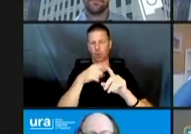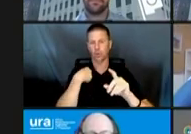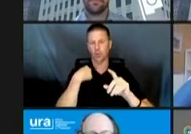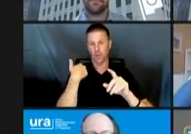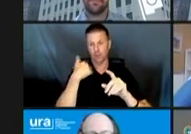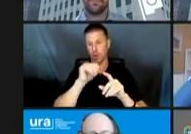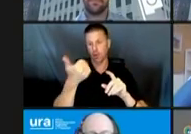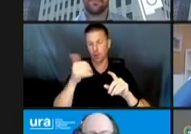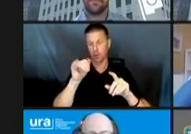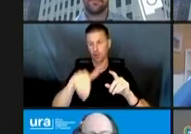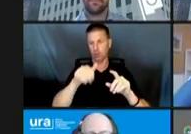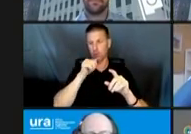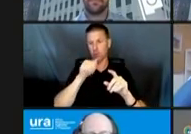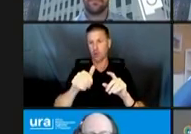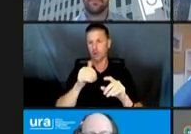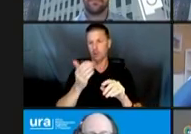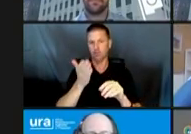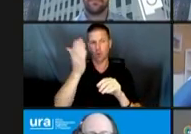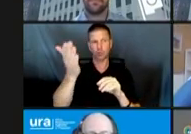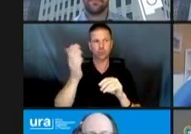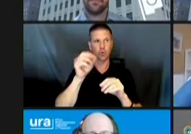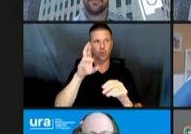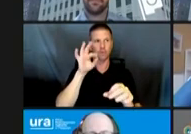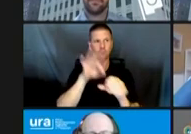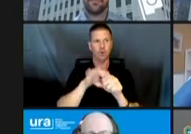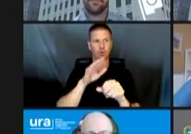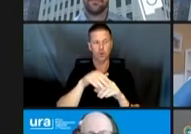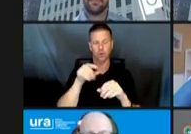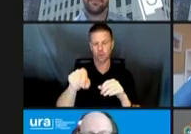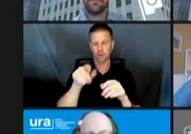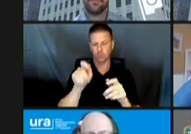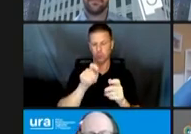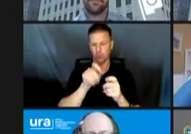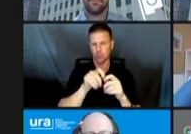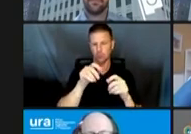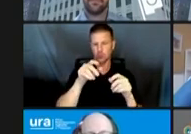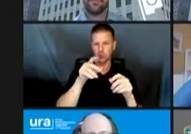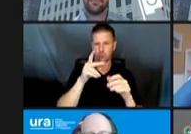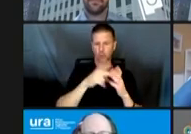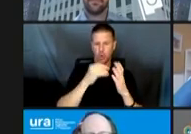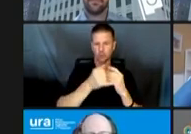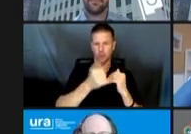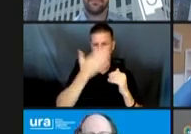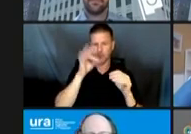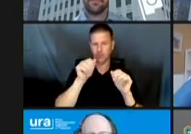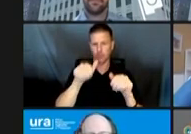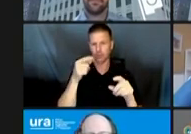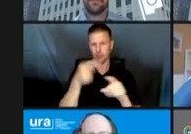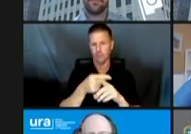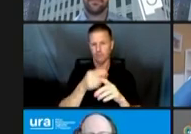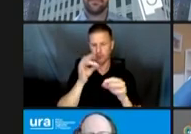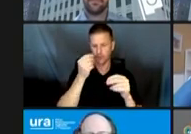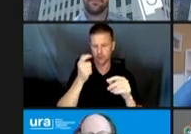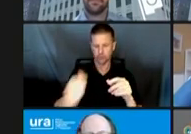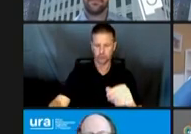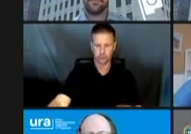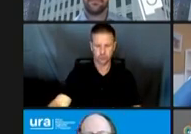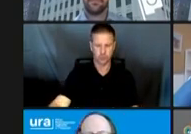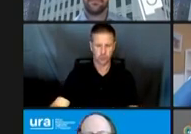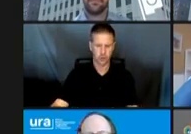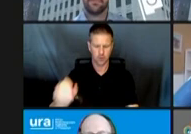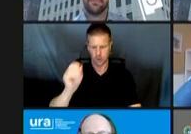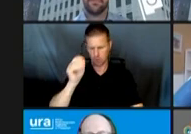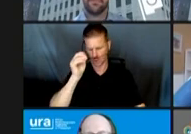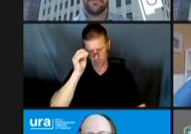that will not be motioning or voting on this particular project due to potential conflicts of interest?